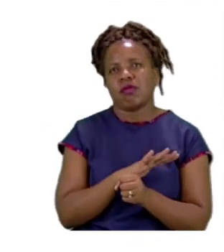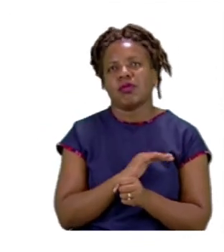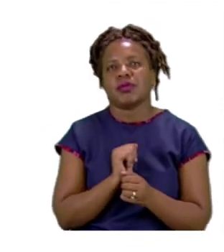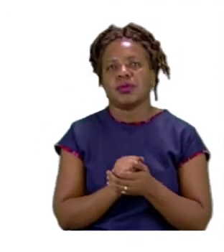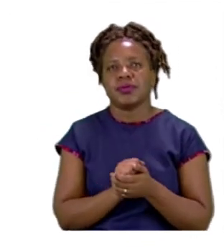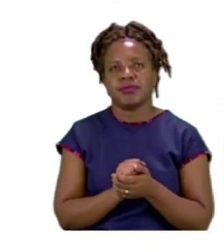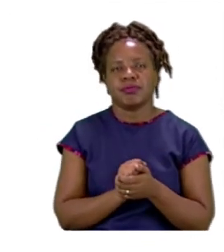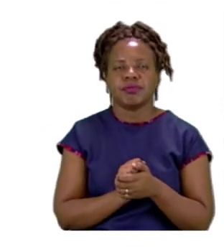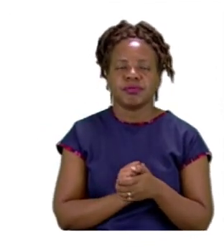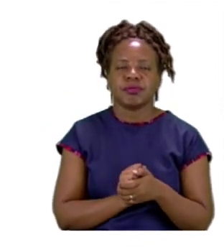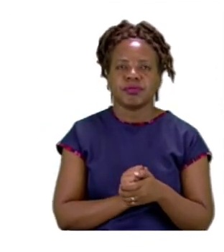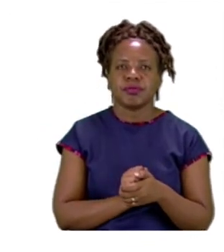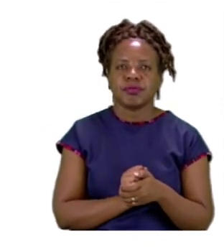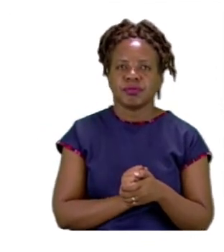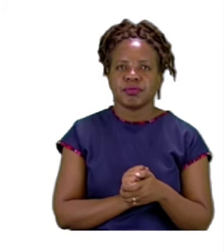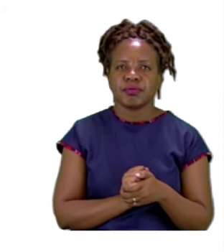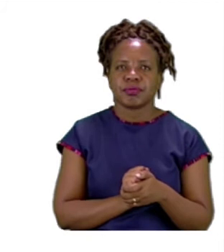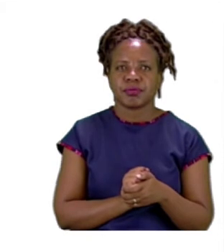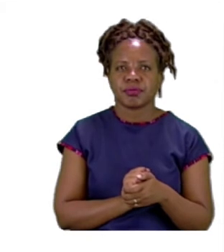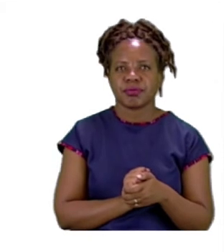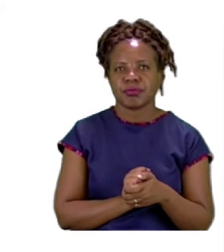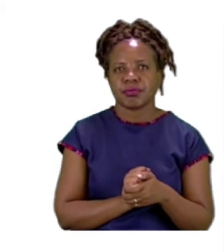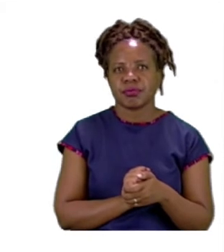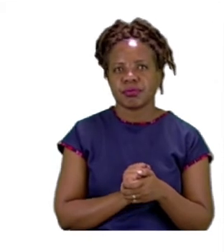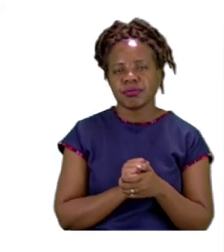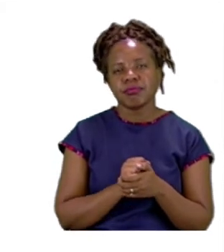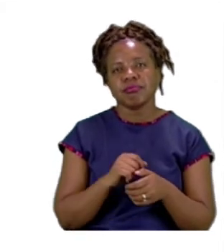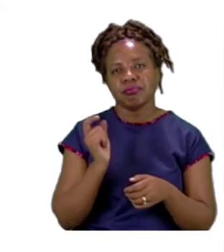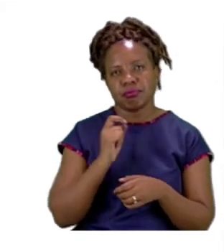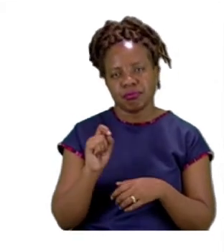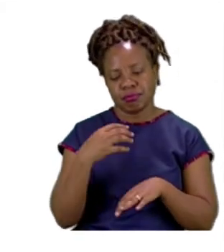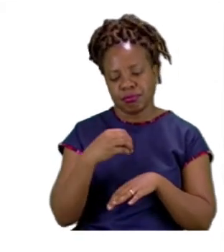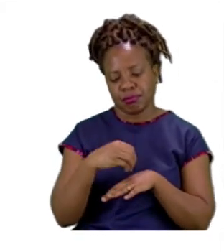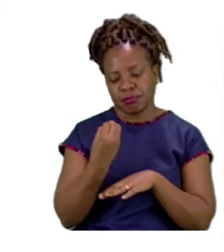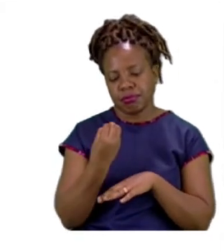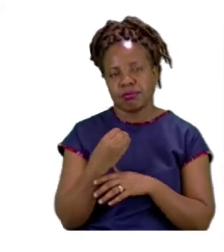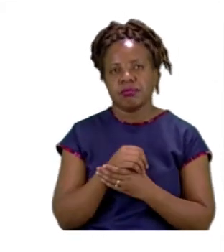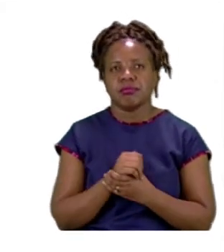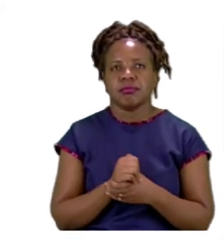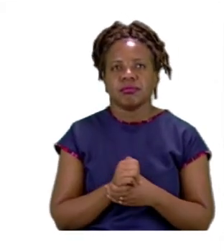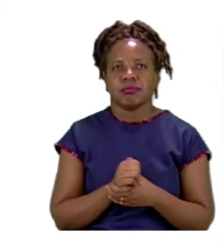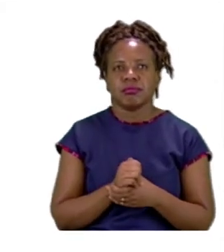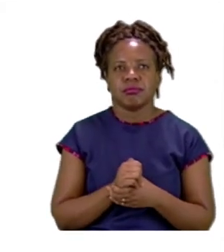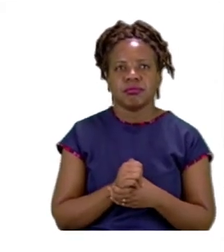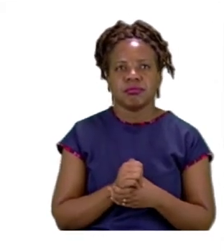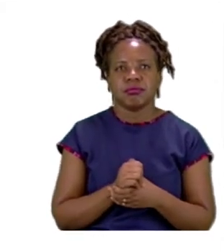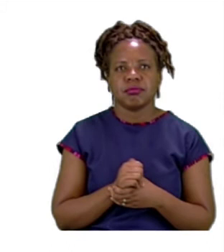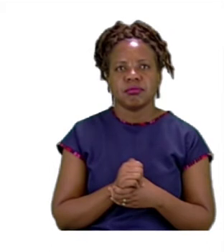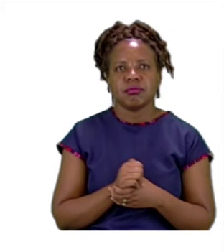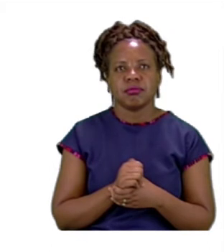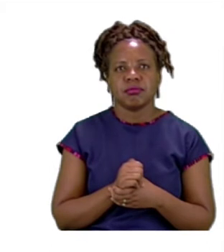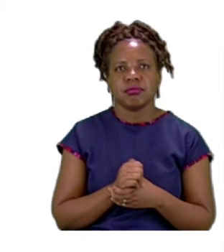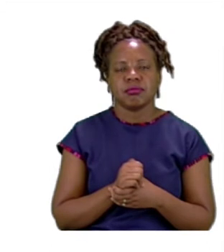end. So our day is Saturday. Then it is asking how